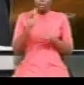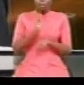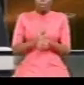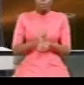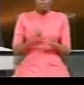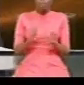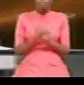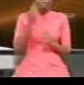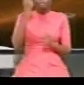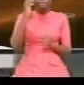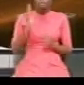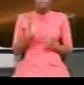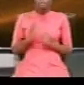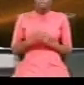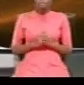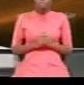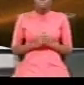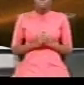with God.